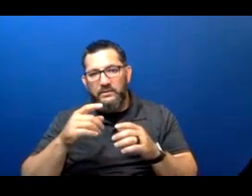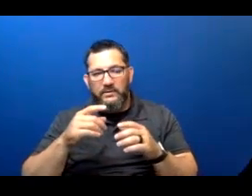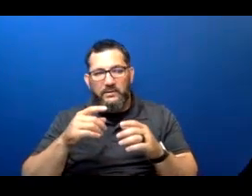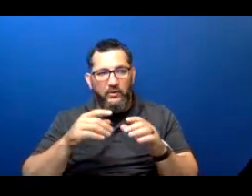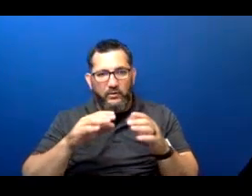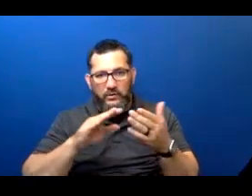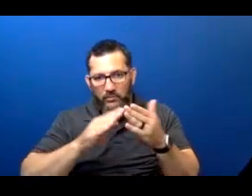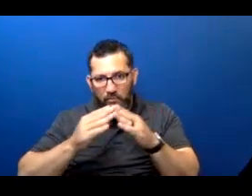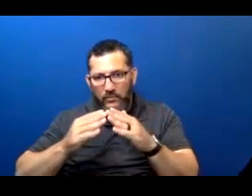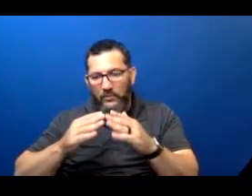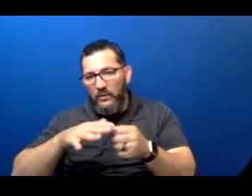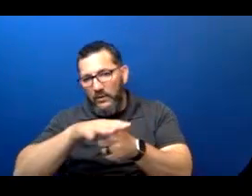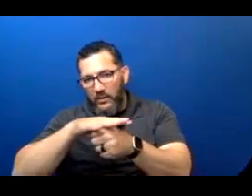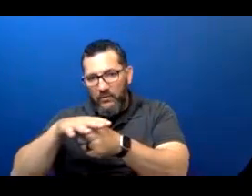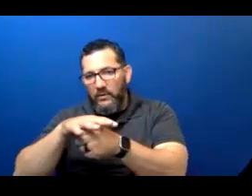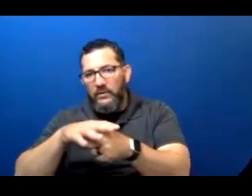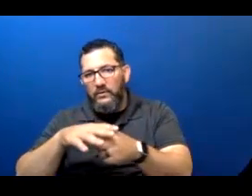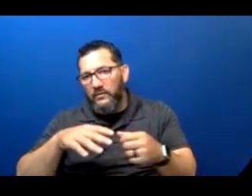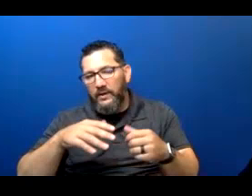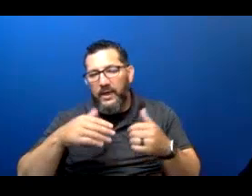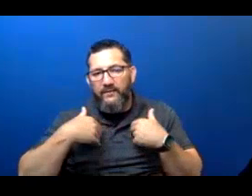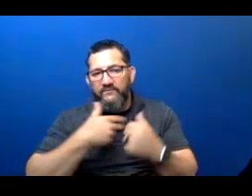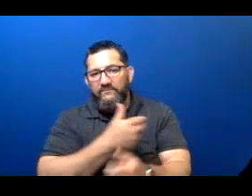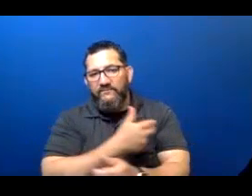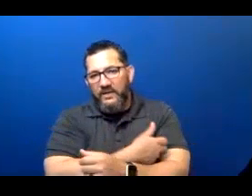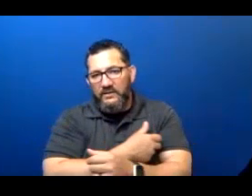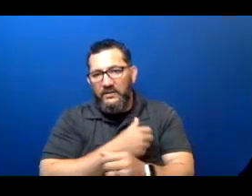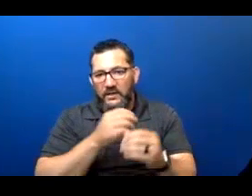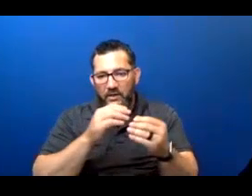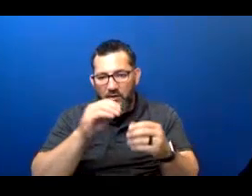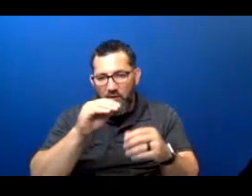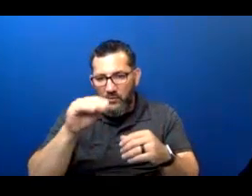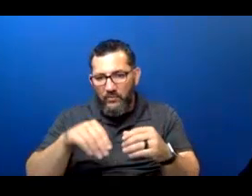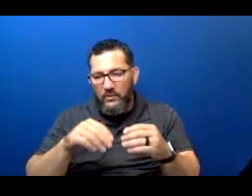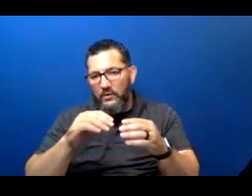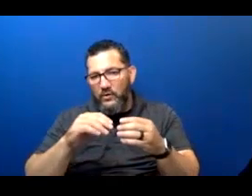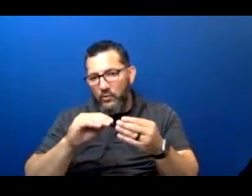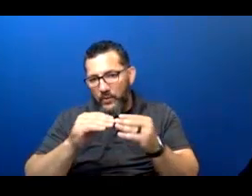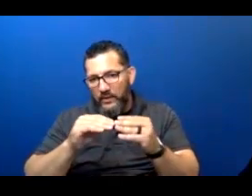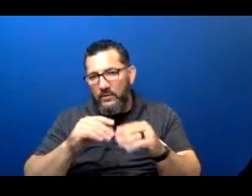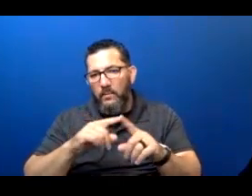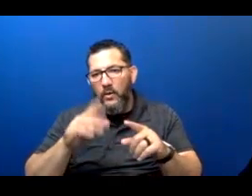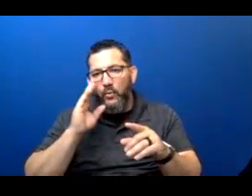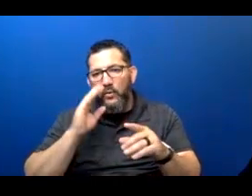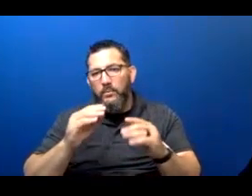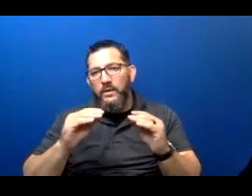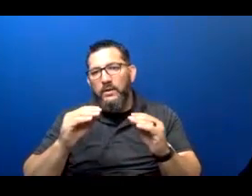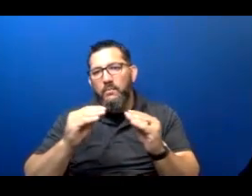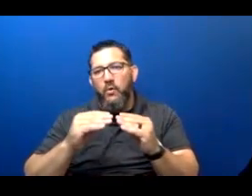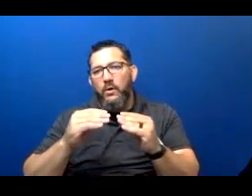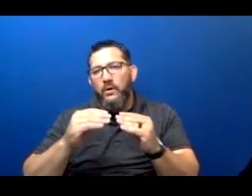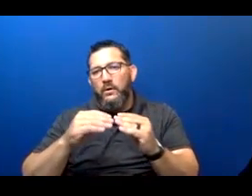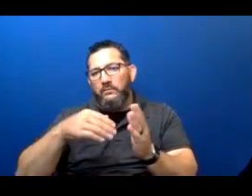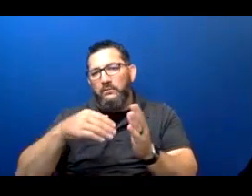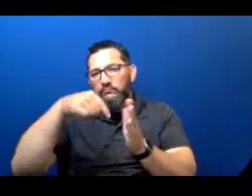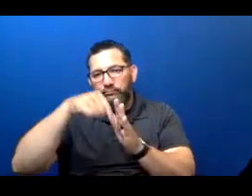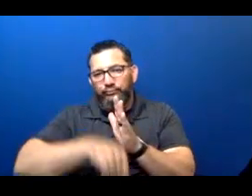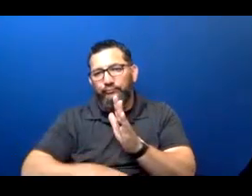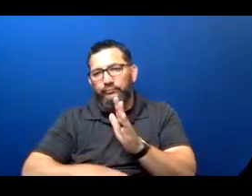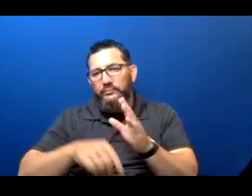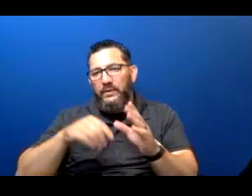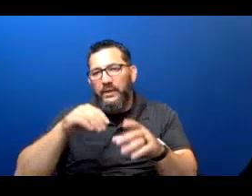rates and access and all of that, which will be all outlined more fully in the report that I am creating. So I